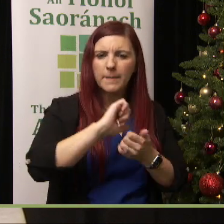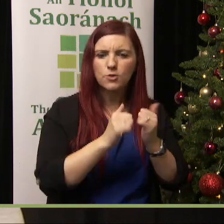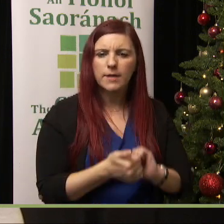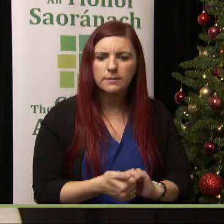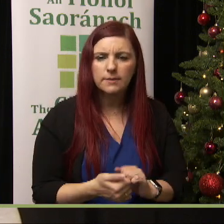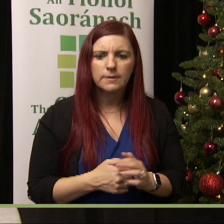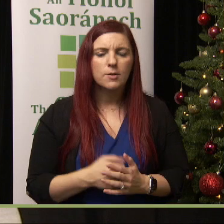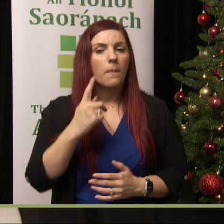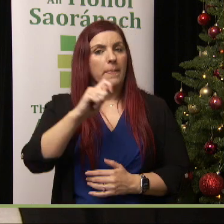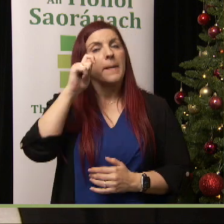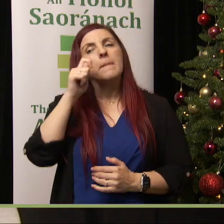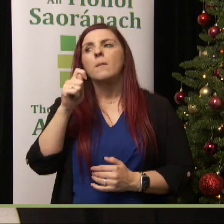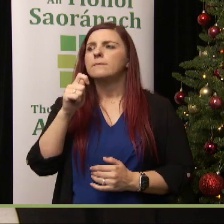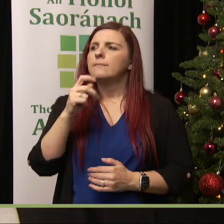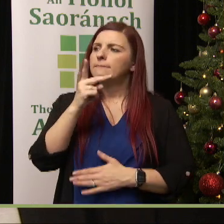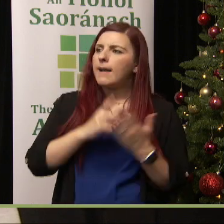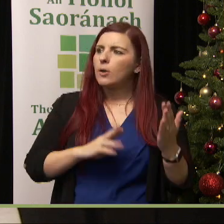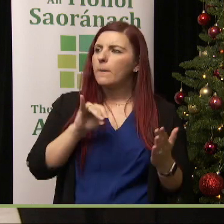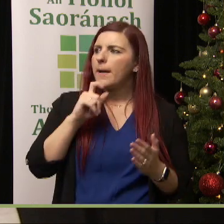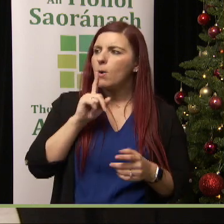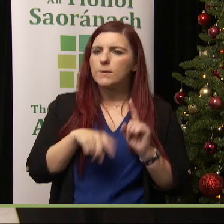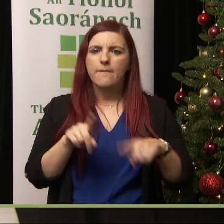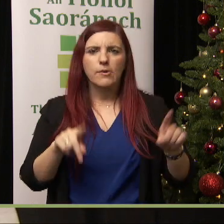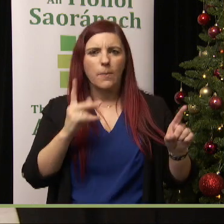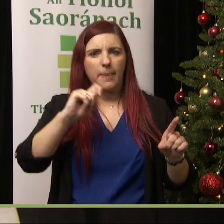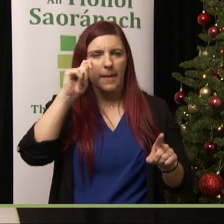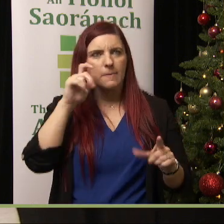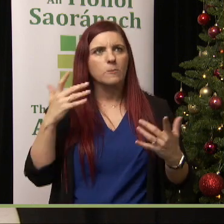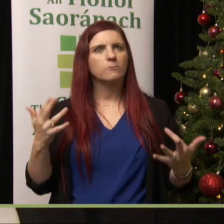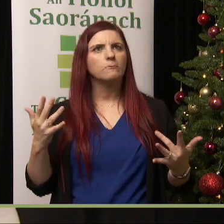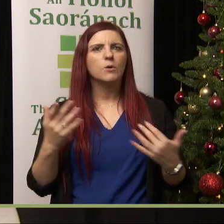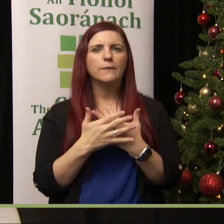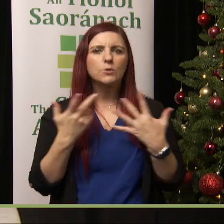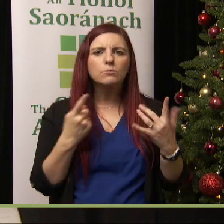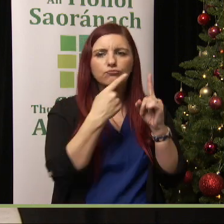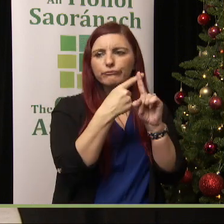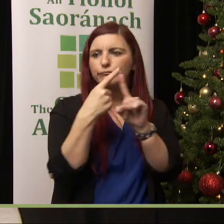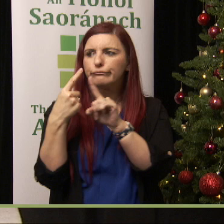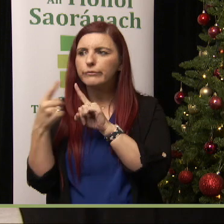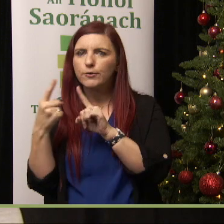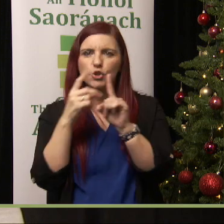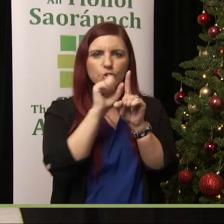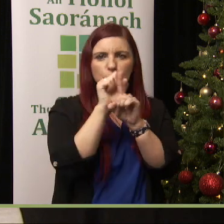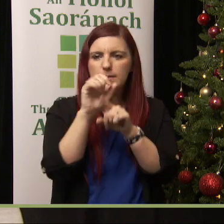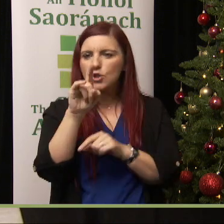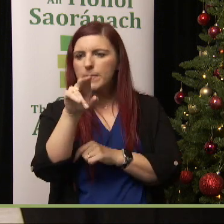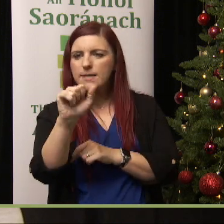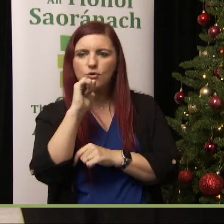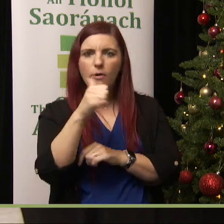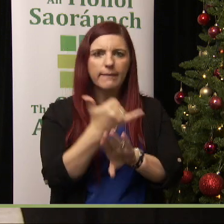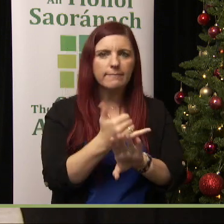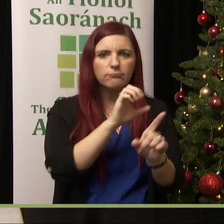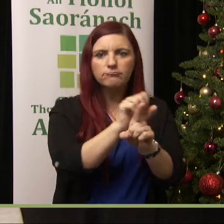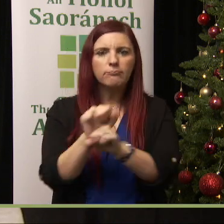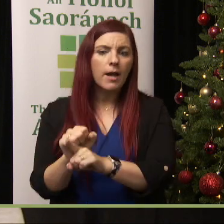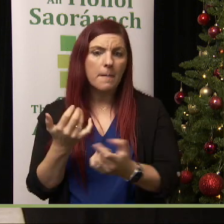We could be very selfish about it and think, well, out there's so many unexplored species still. Maybe there's lots of